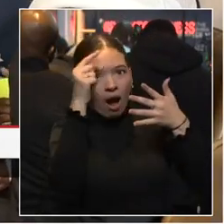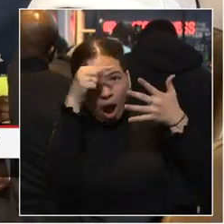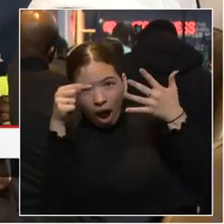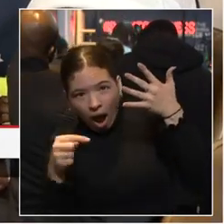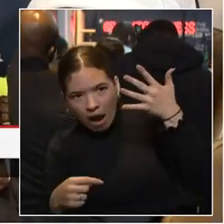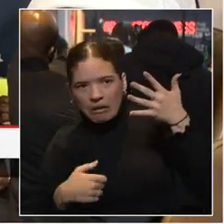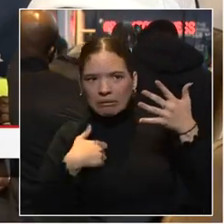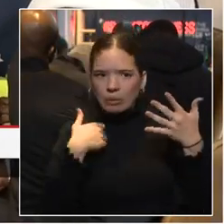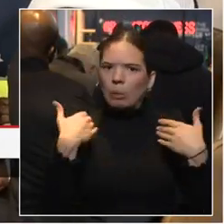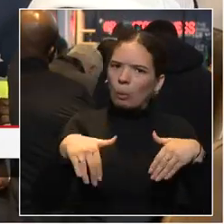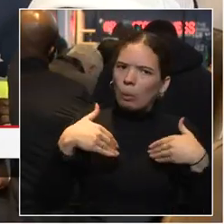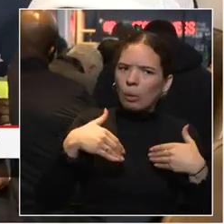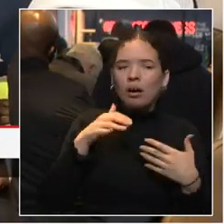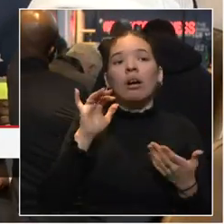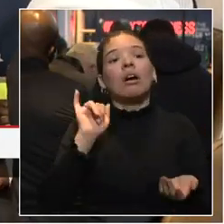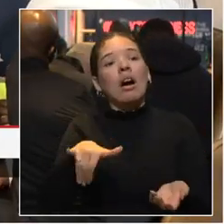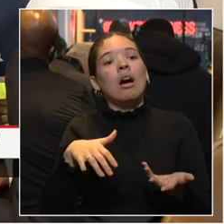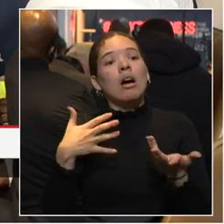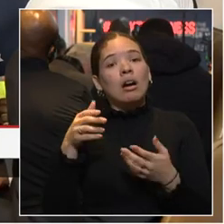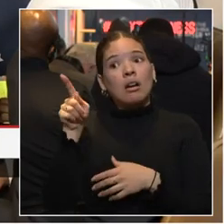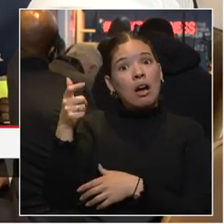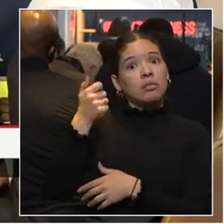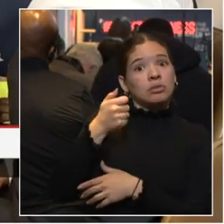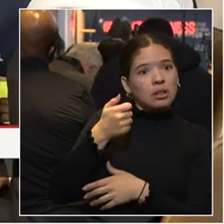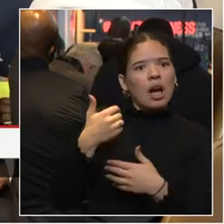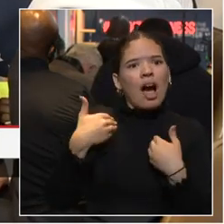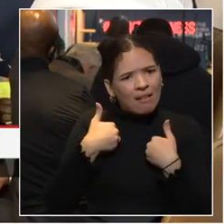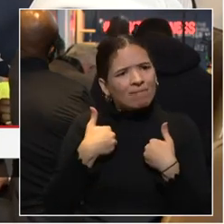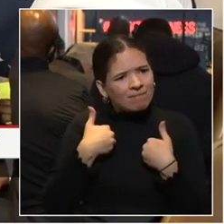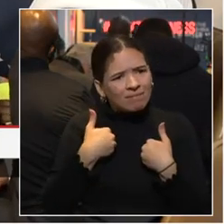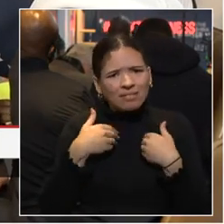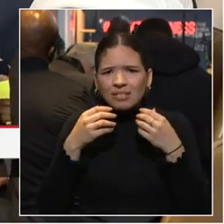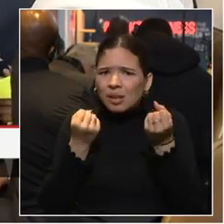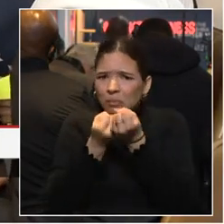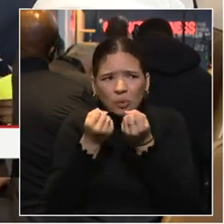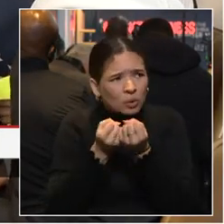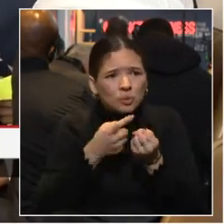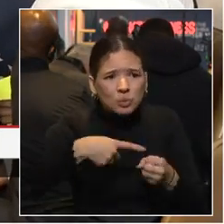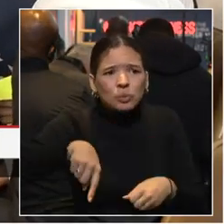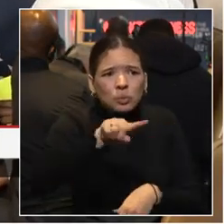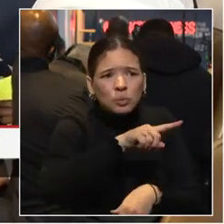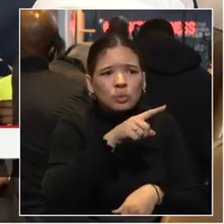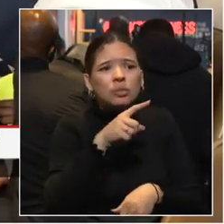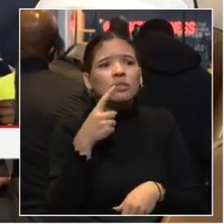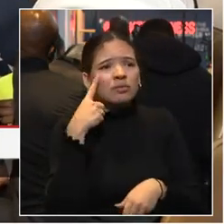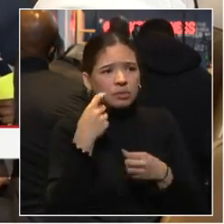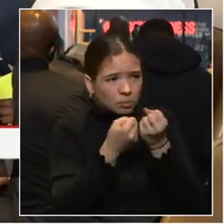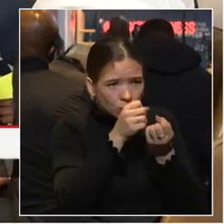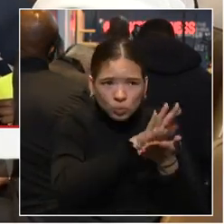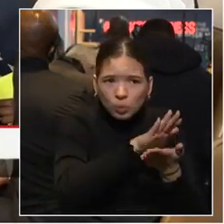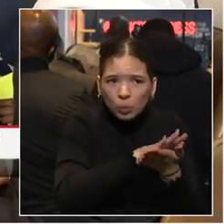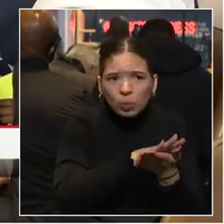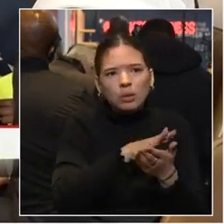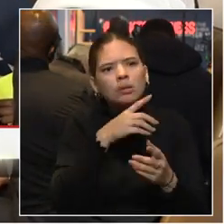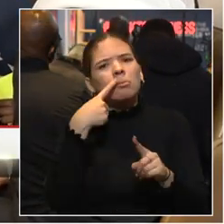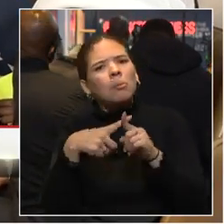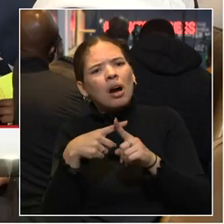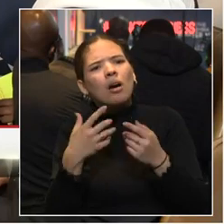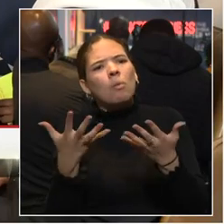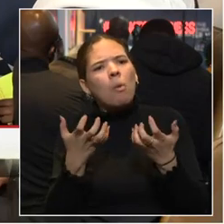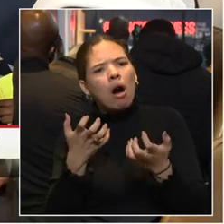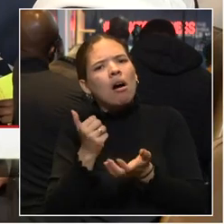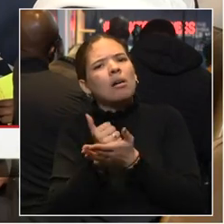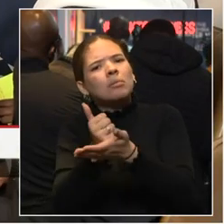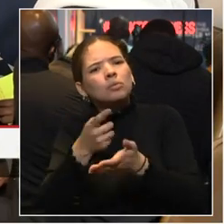is really saying to folks, not only do we want to be there for you for the academic support, we want to help you almost with that